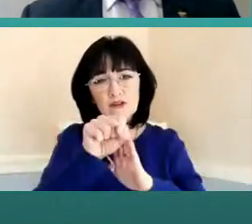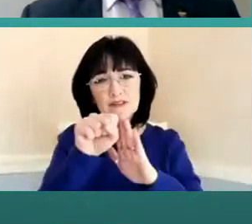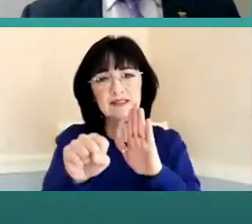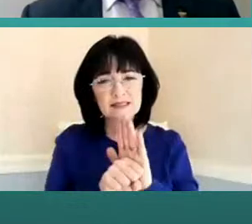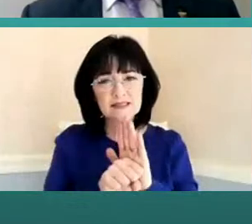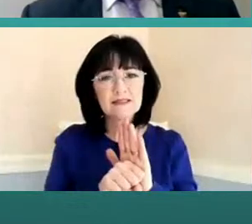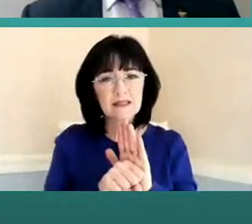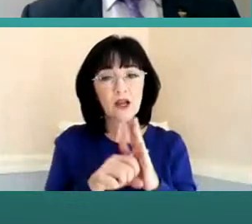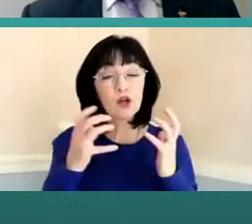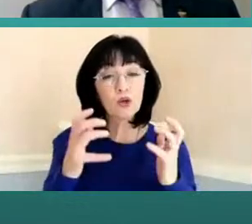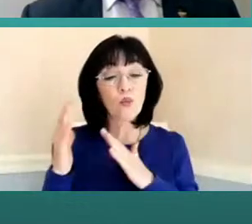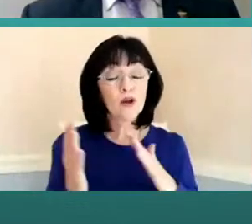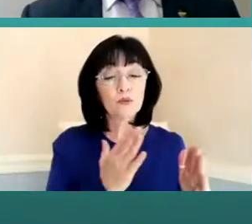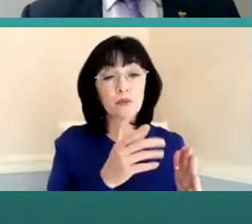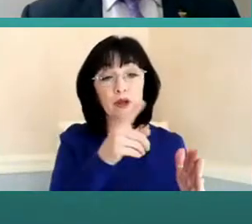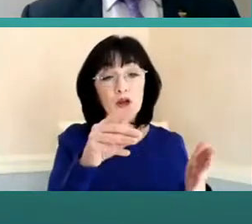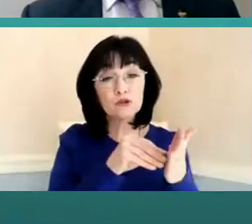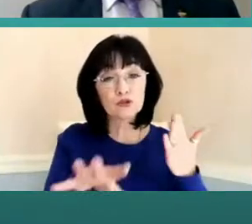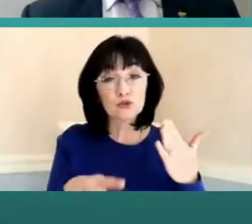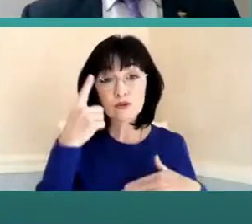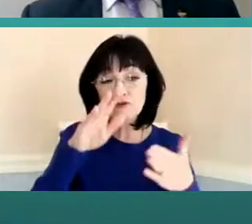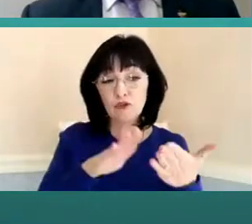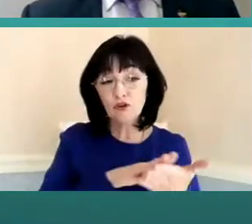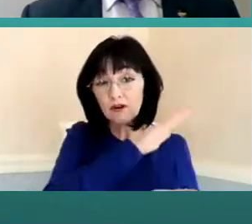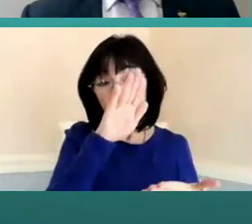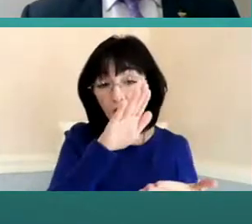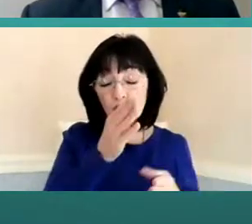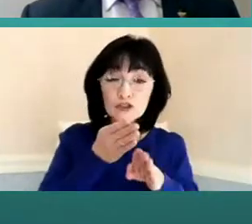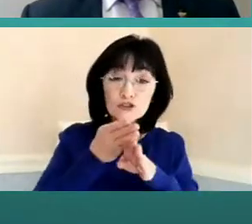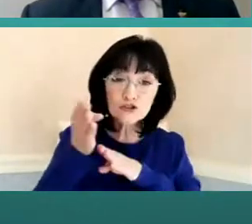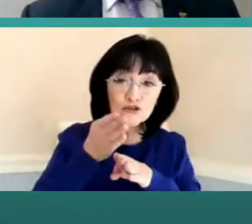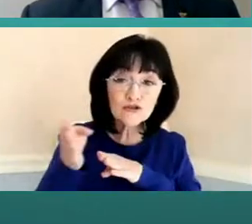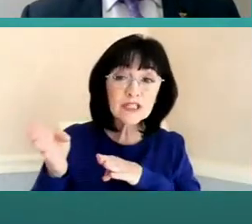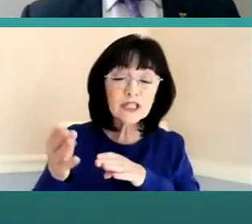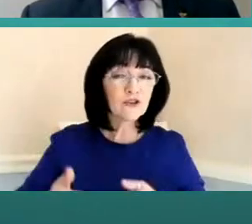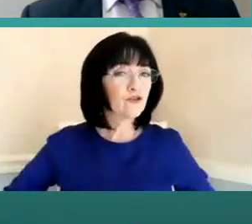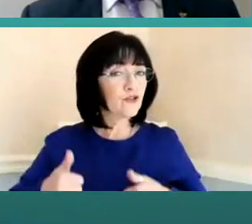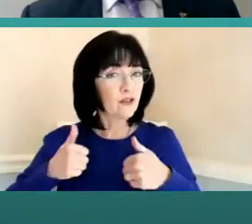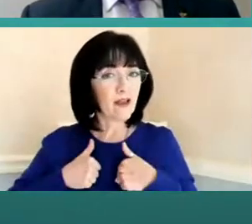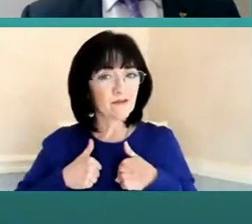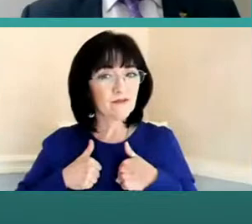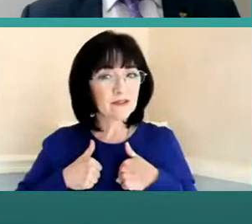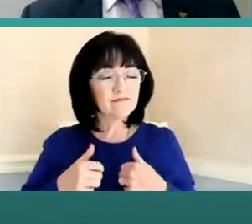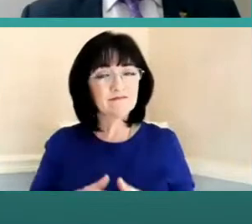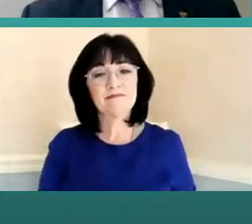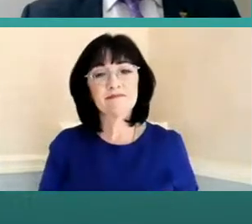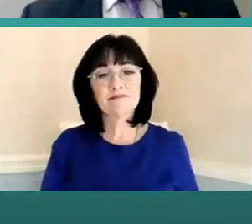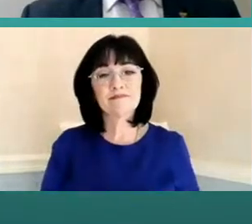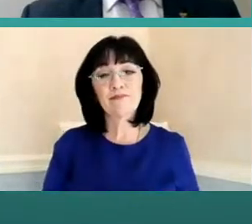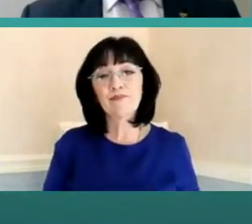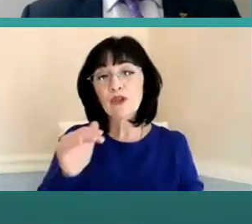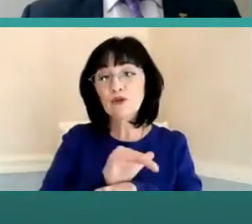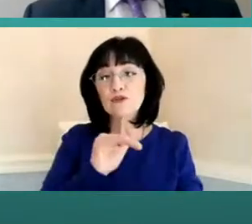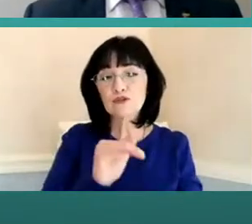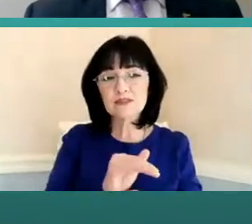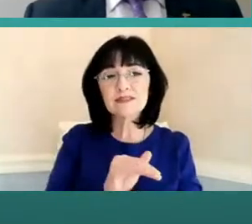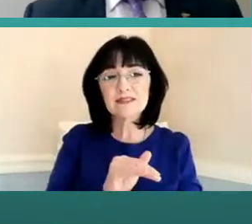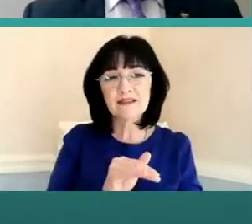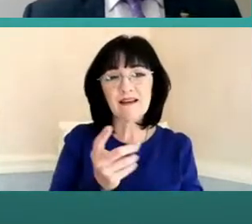for college, career, and life. With us this evening is Dr. Christina Loyas, Deputy